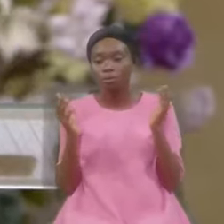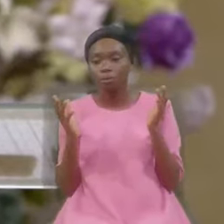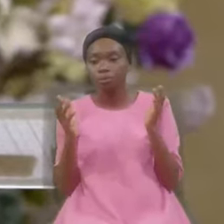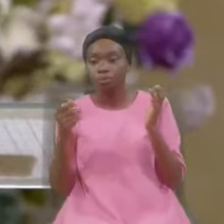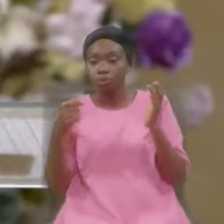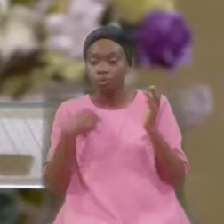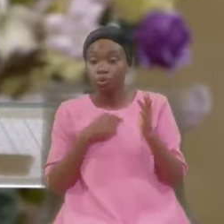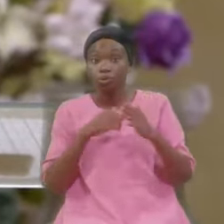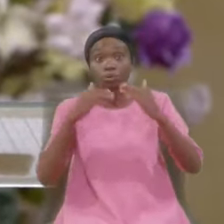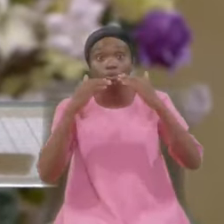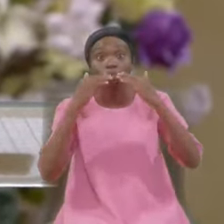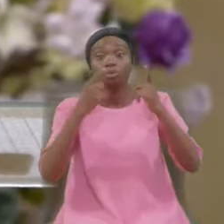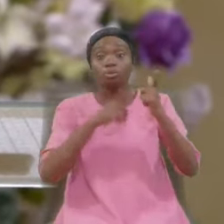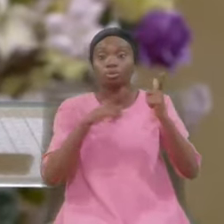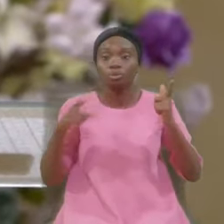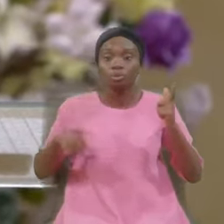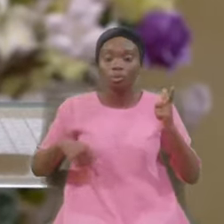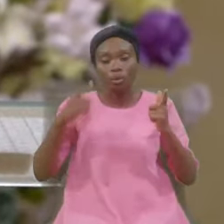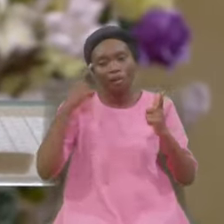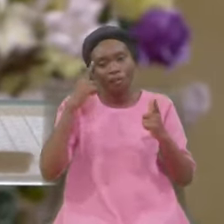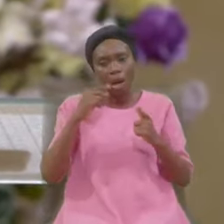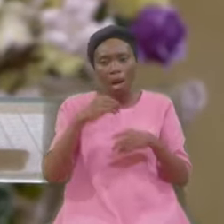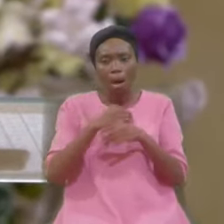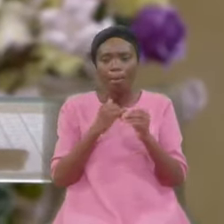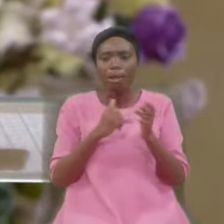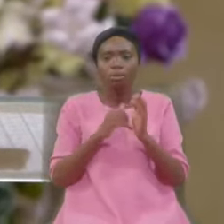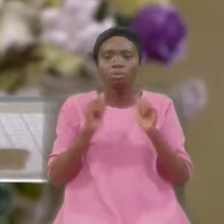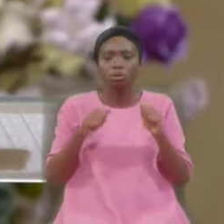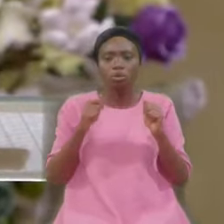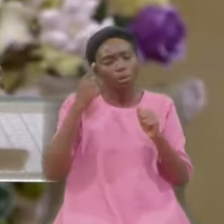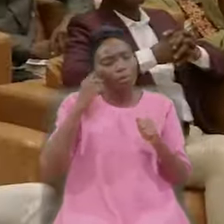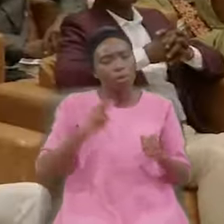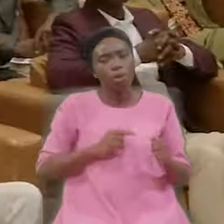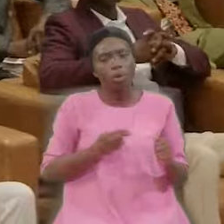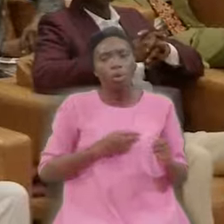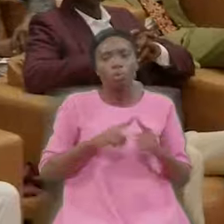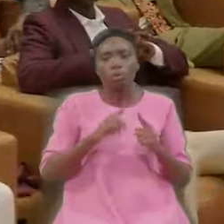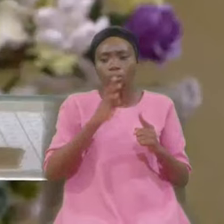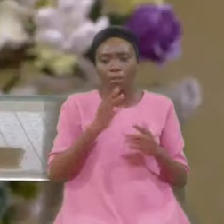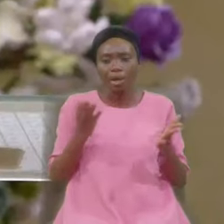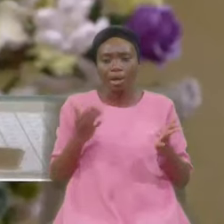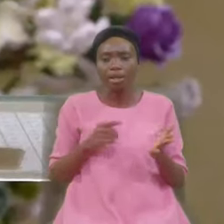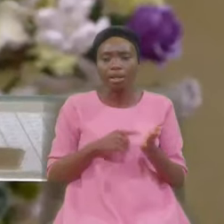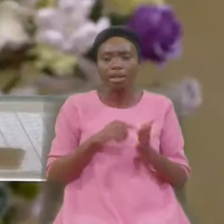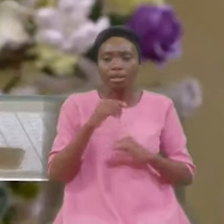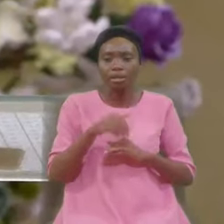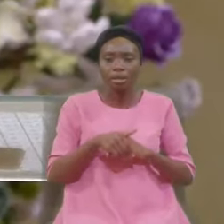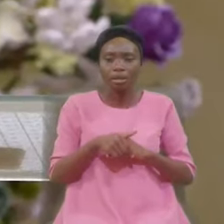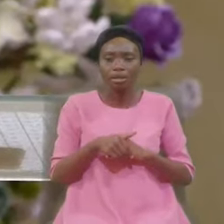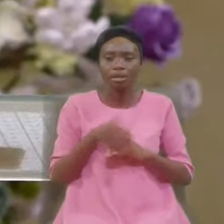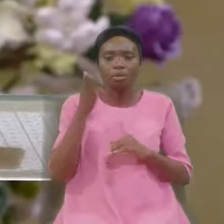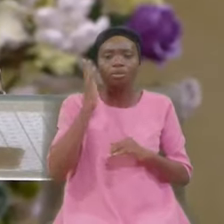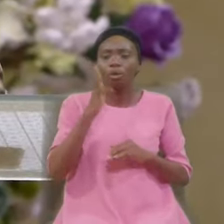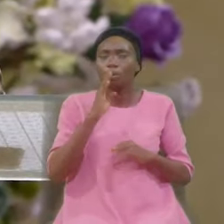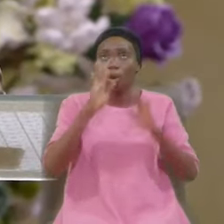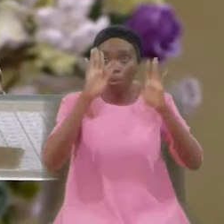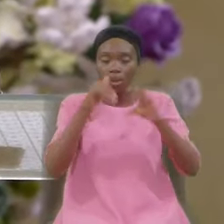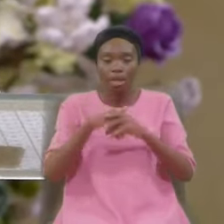We thank the Lord for making it possible for us to be here tonight. There will be wonder in your